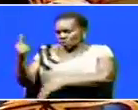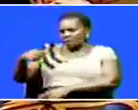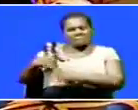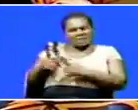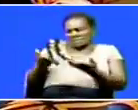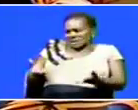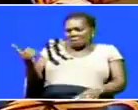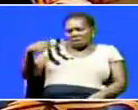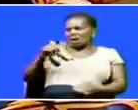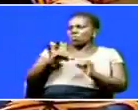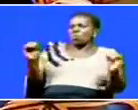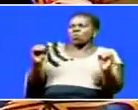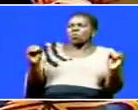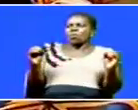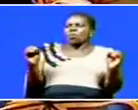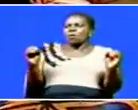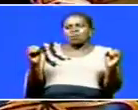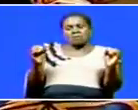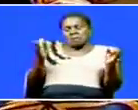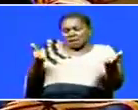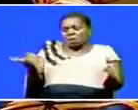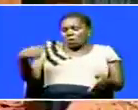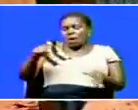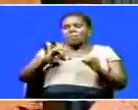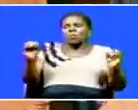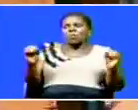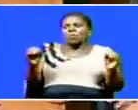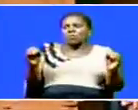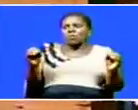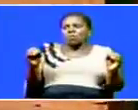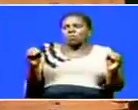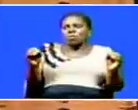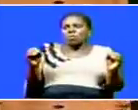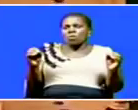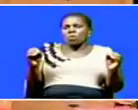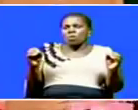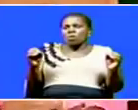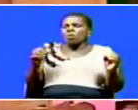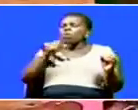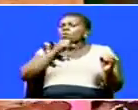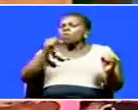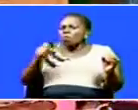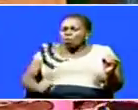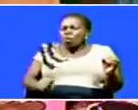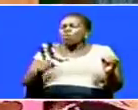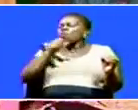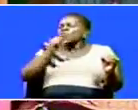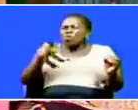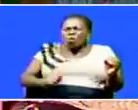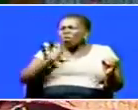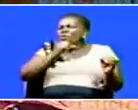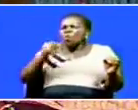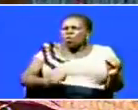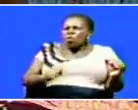wanakuja, wakati huyo mwingine akiwa hai, siku hizi hawakuji. And you don't need to tell the oldest resident of Thogoto Home for